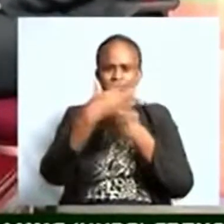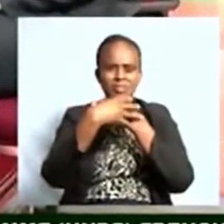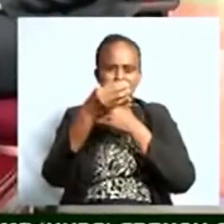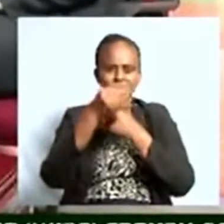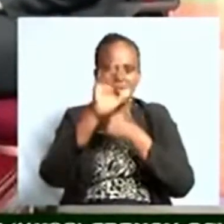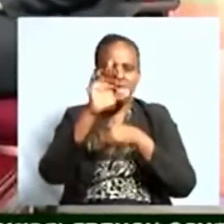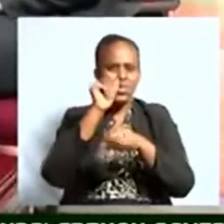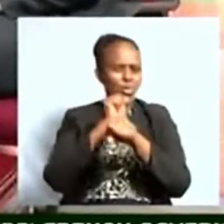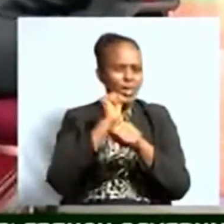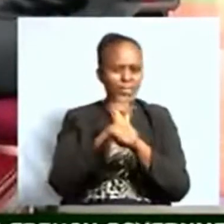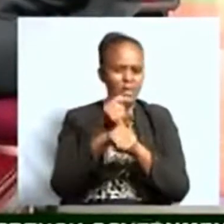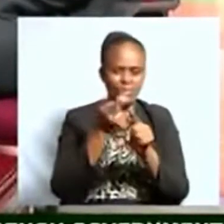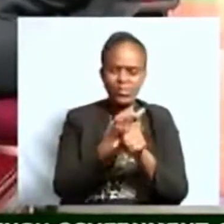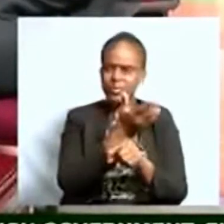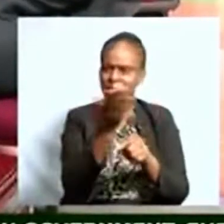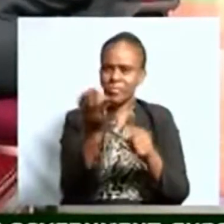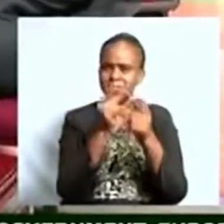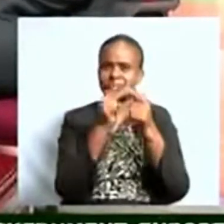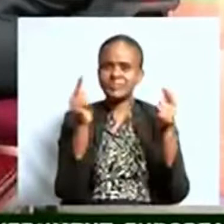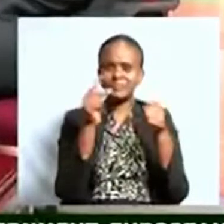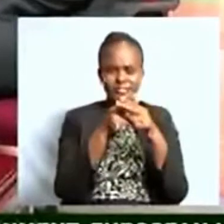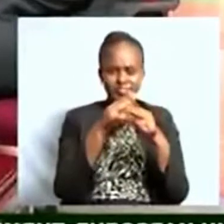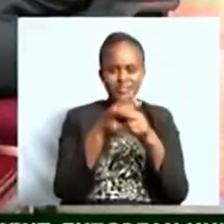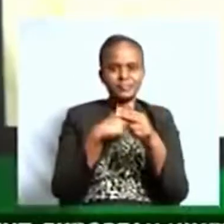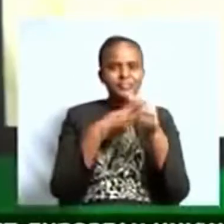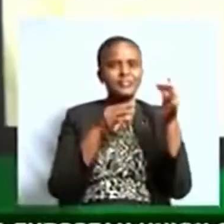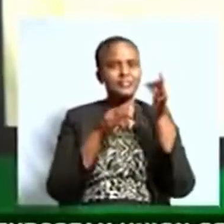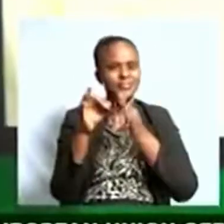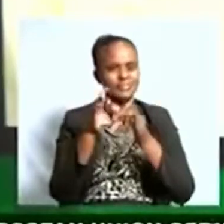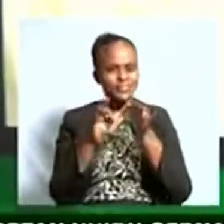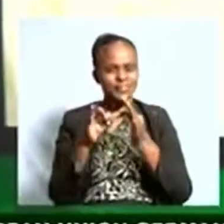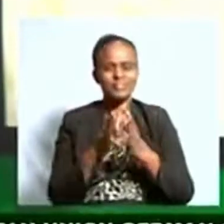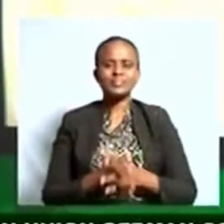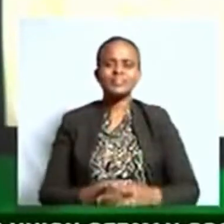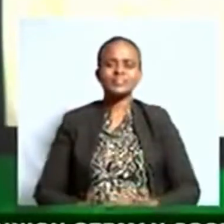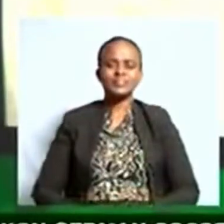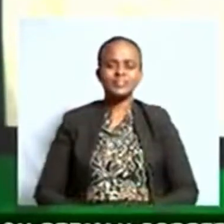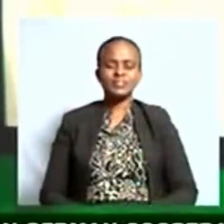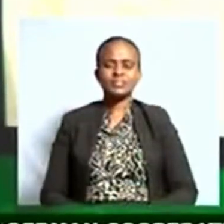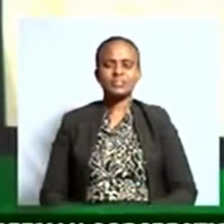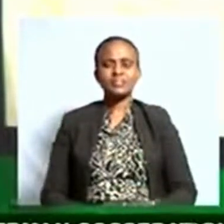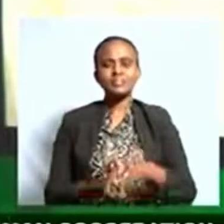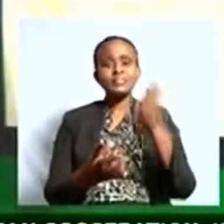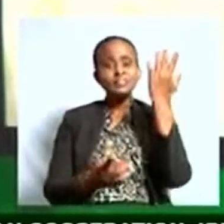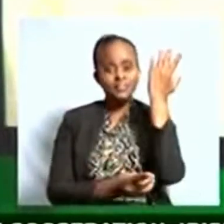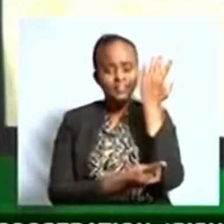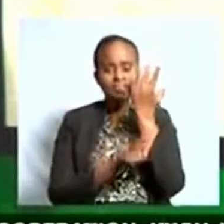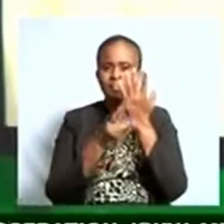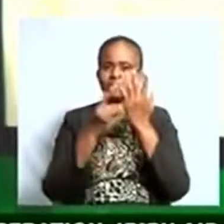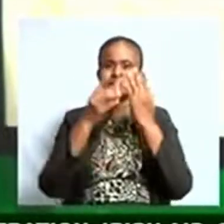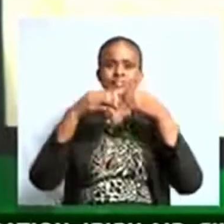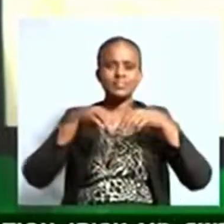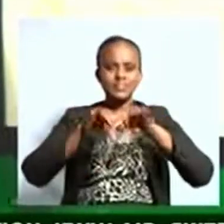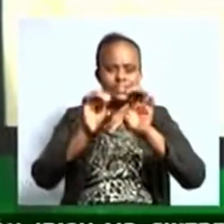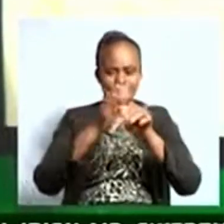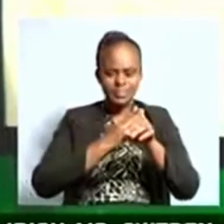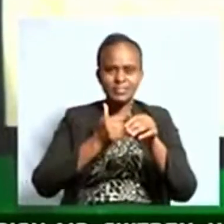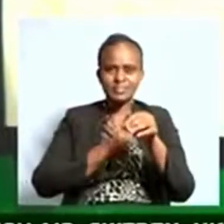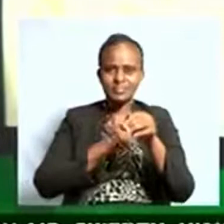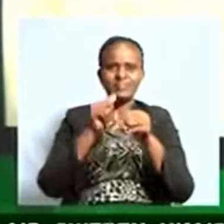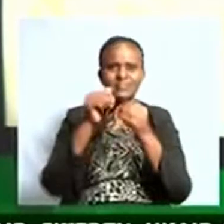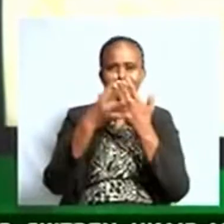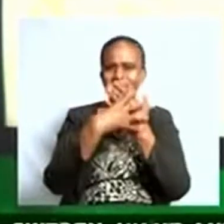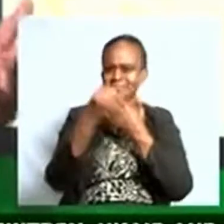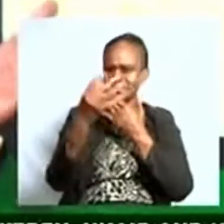inspiration from these great names that I've highlighted? You see, development is continuous. I think I draw my